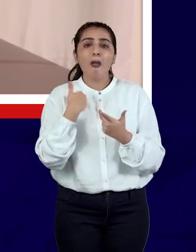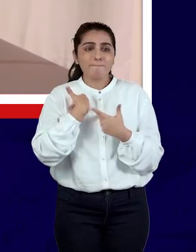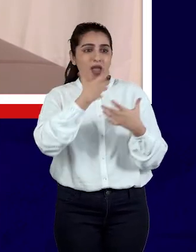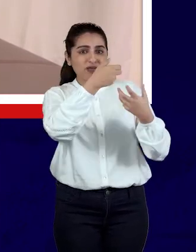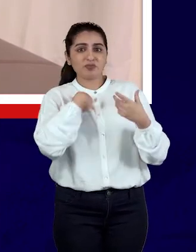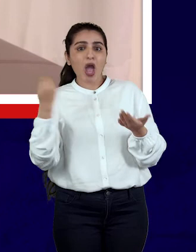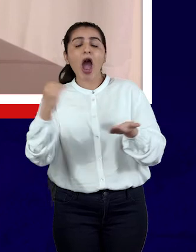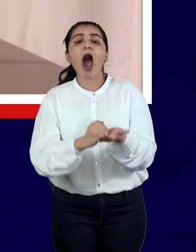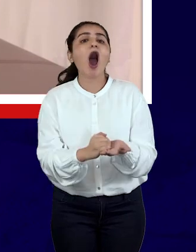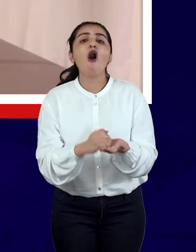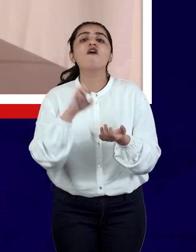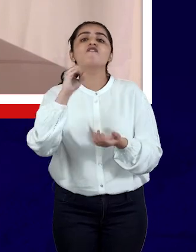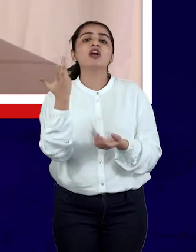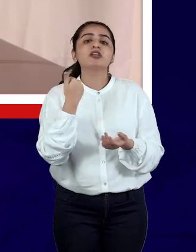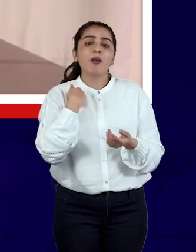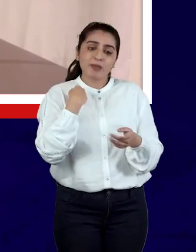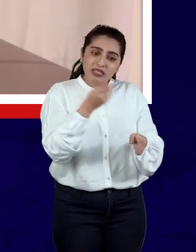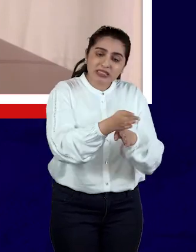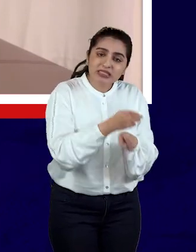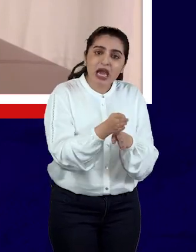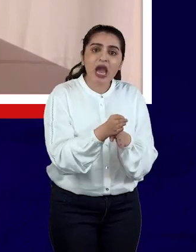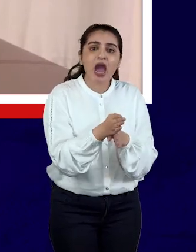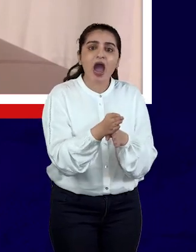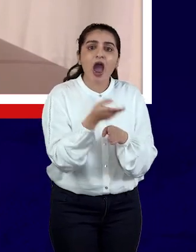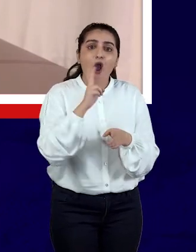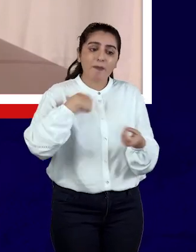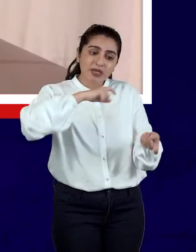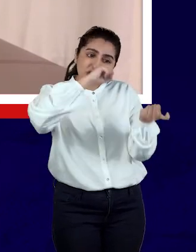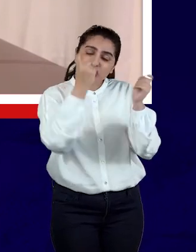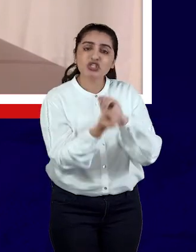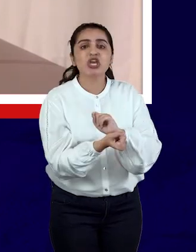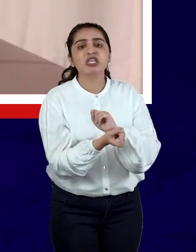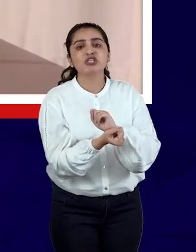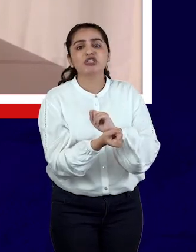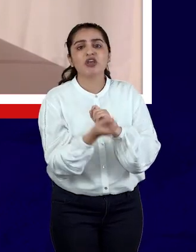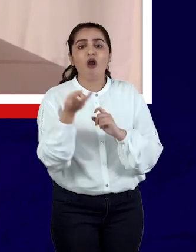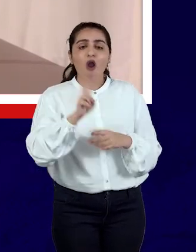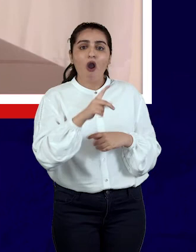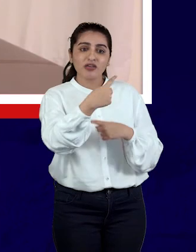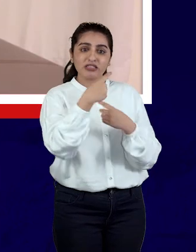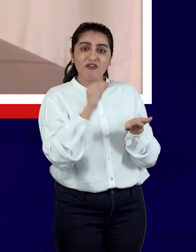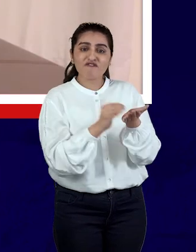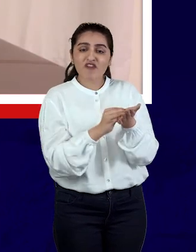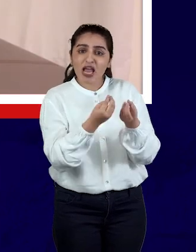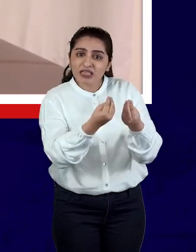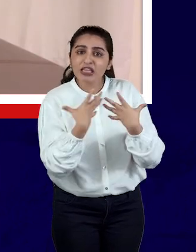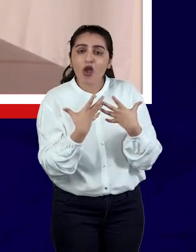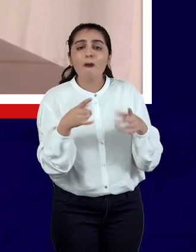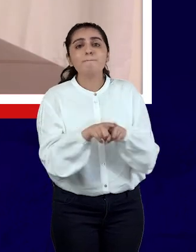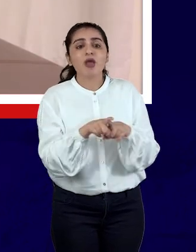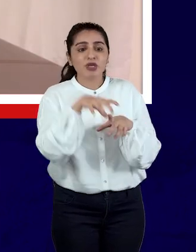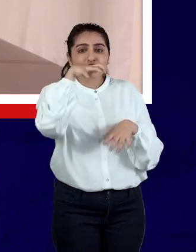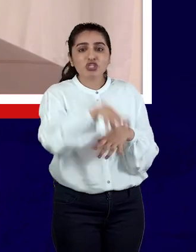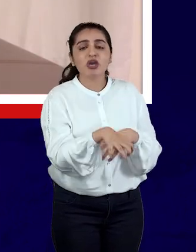was brought here to teach and I was brought here to make a change, and it gave me that opportunity, it gave